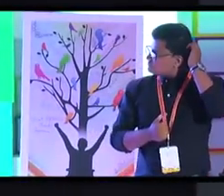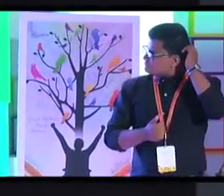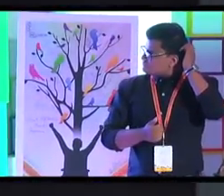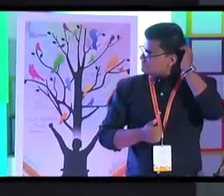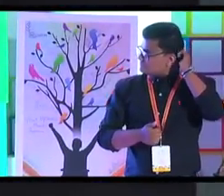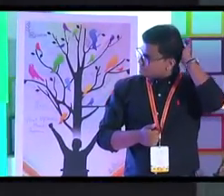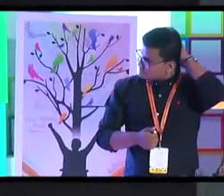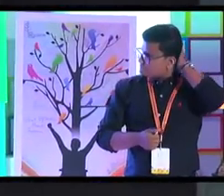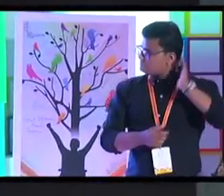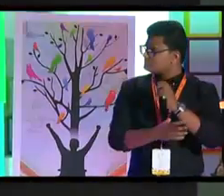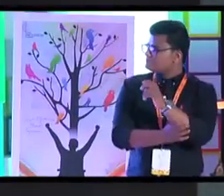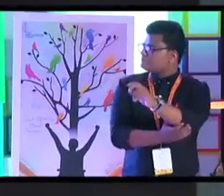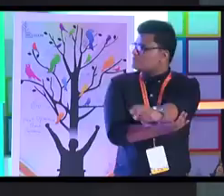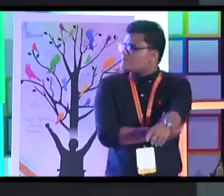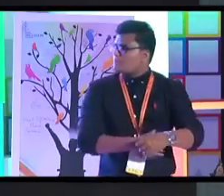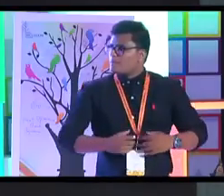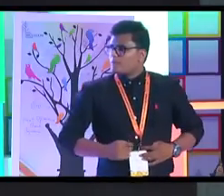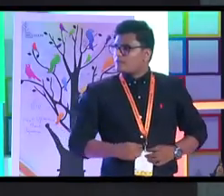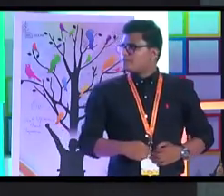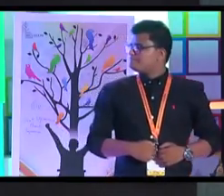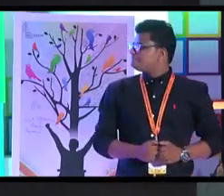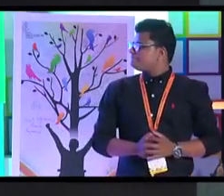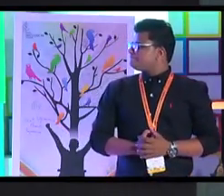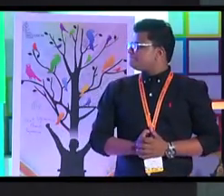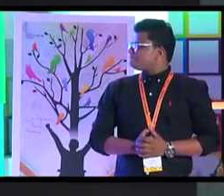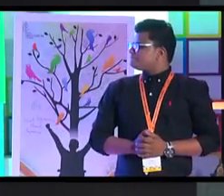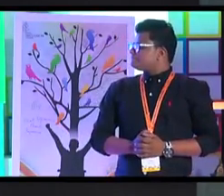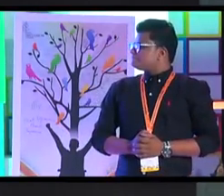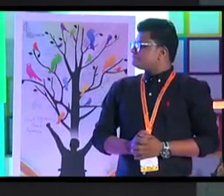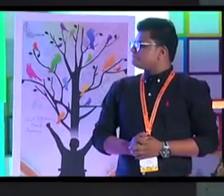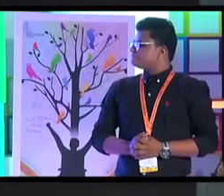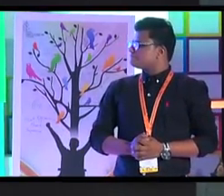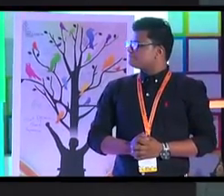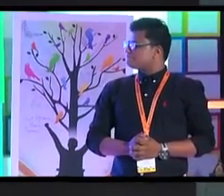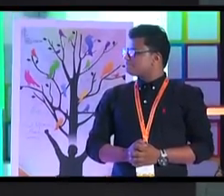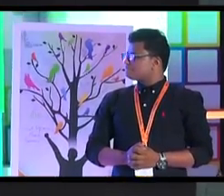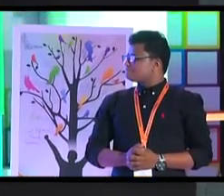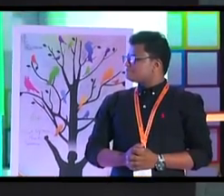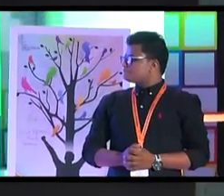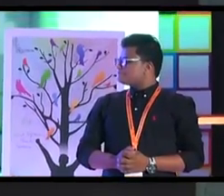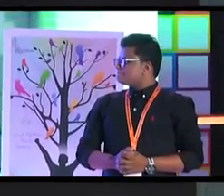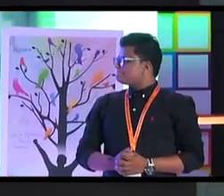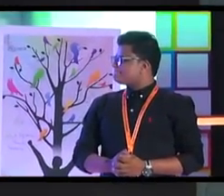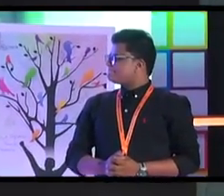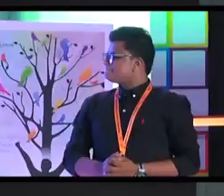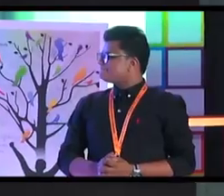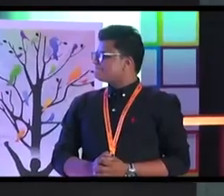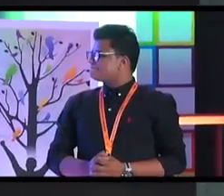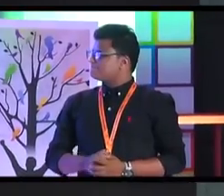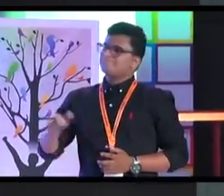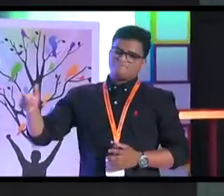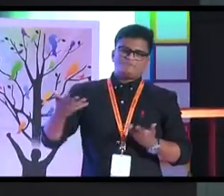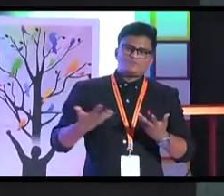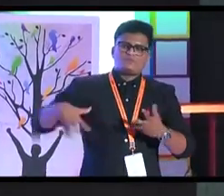Thank you. Thank you. So yeah, and the opportunity seems like we are all together. We are going to seize it in